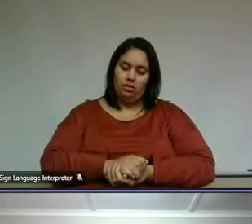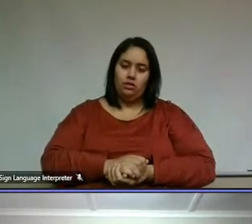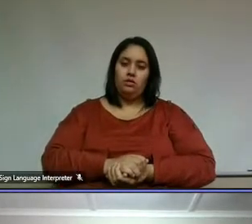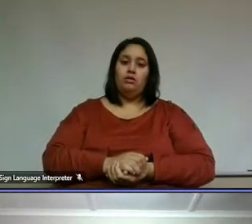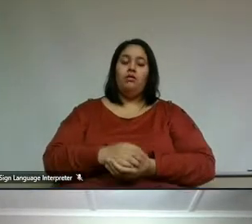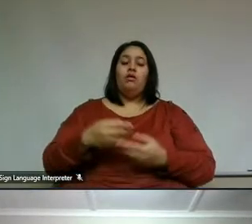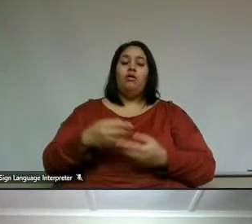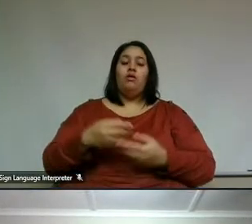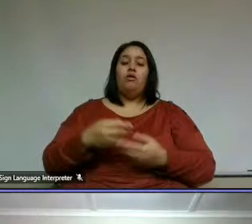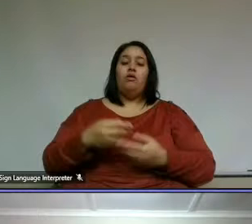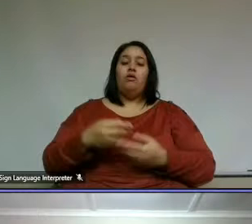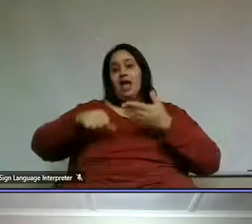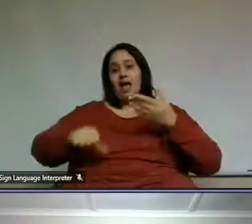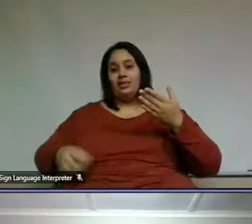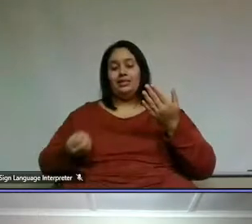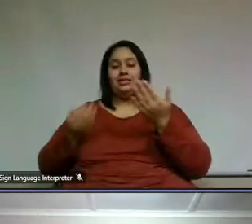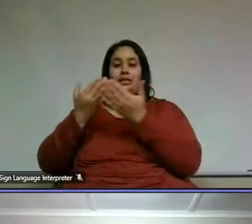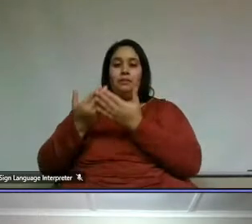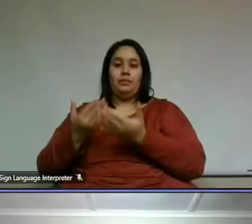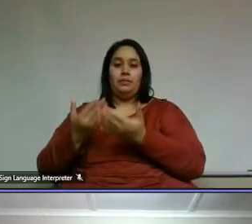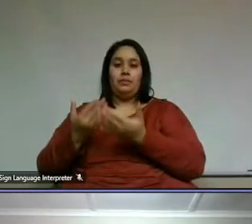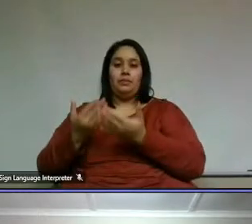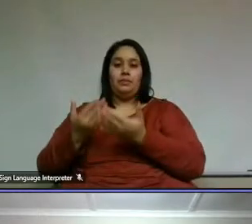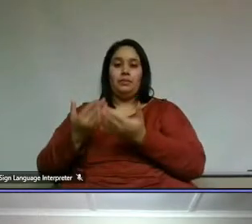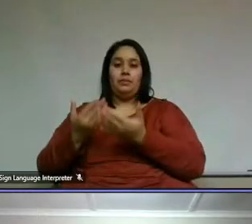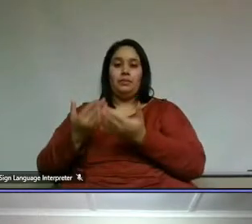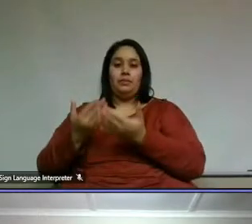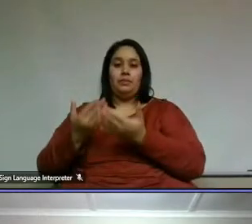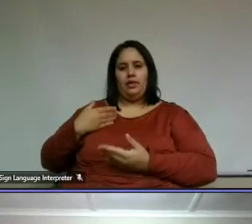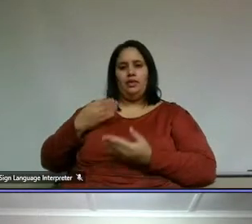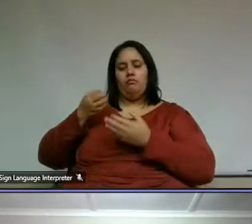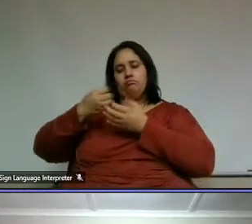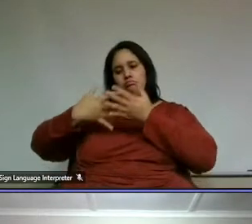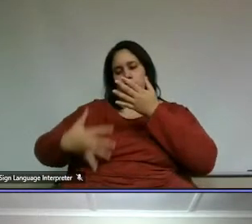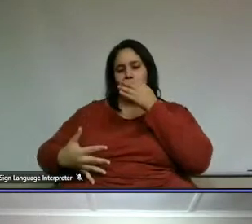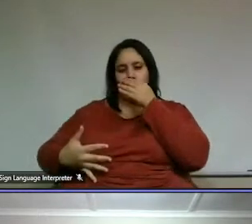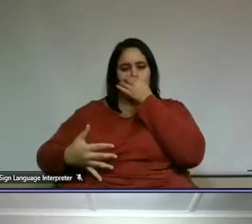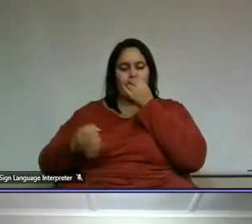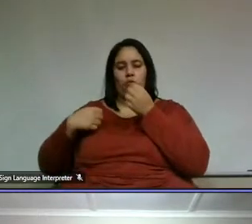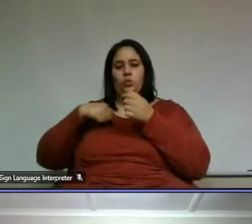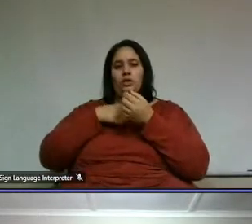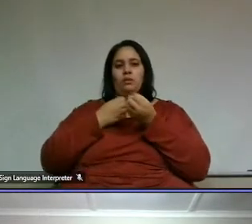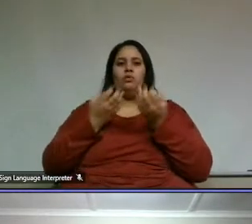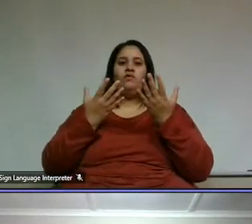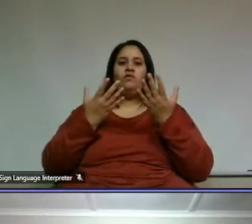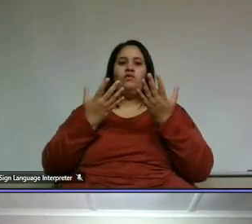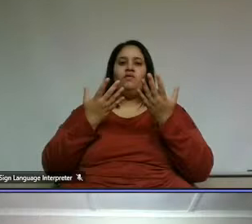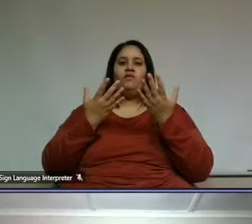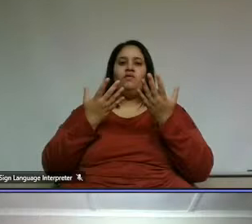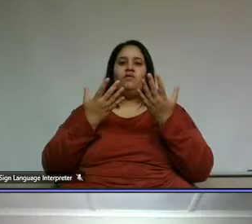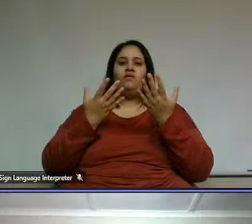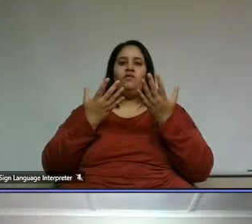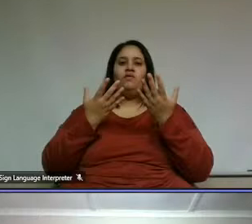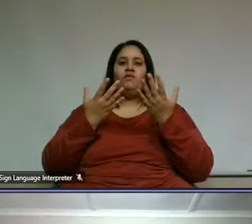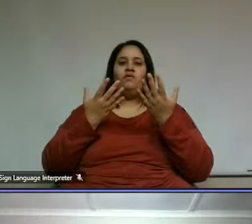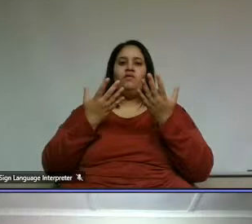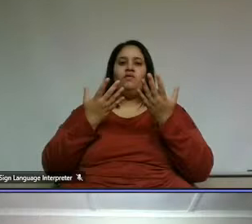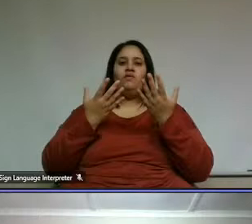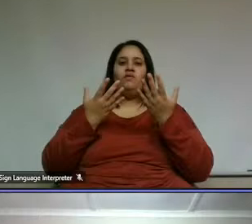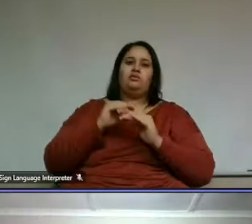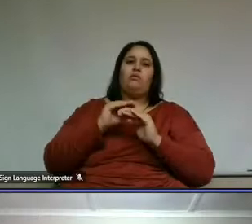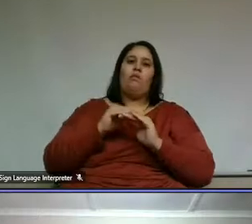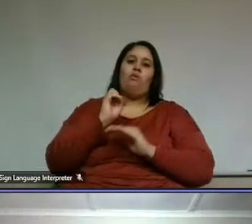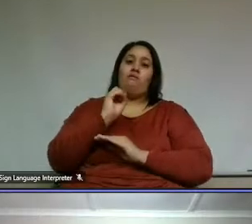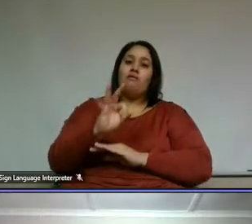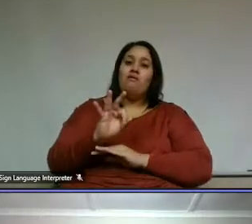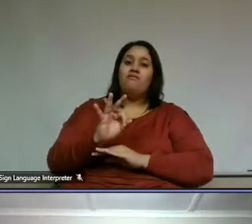our submissions, we are happy with the written submissions that we provided, and I would be happy to discuss that further should